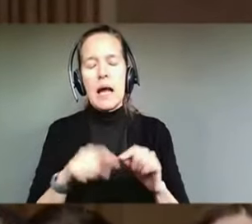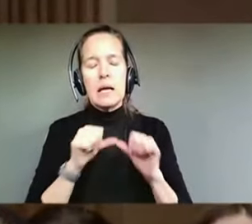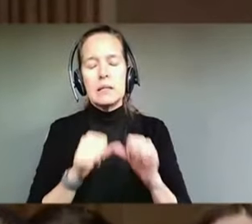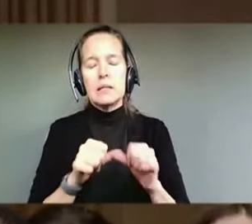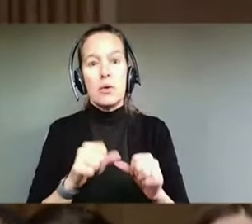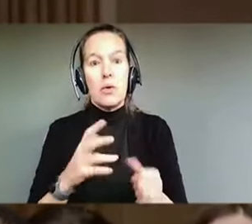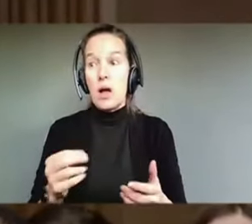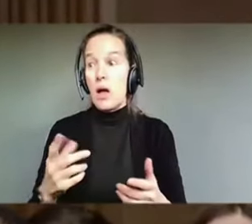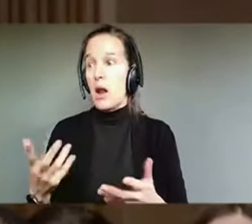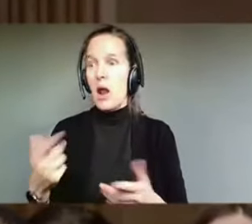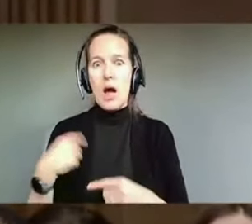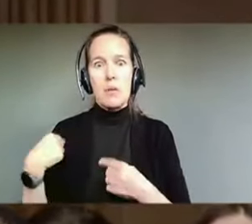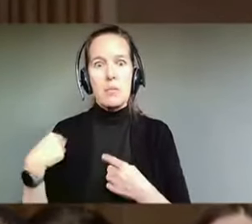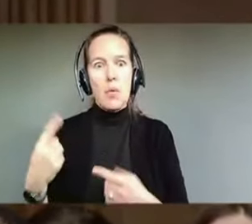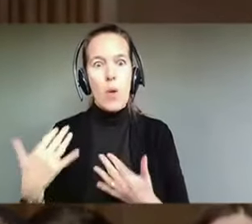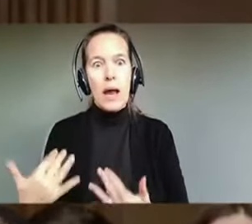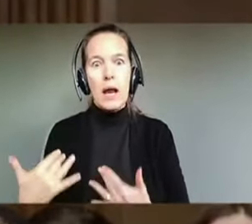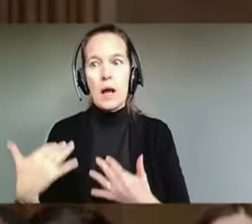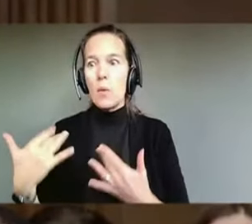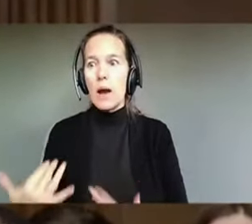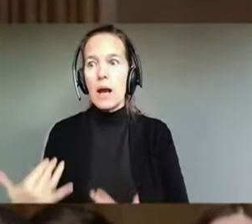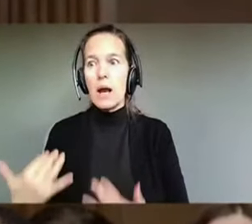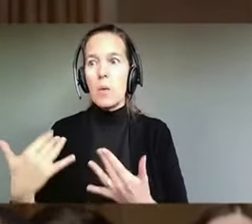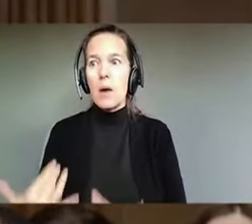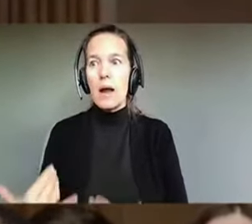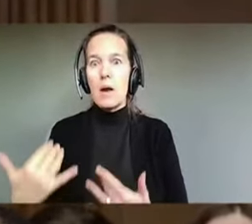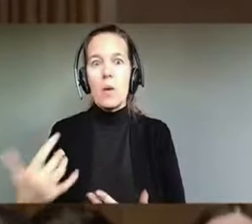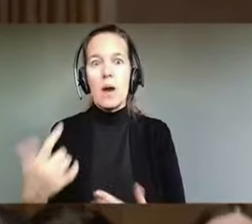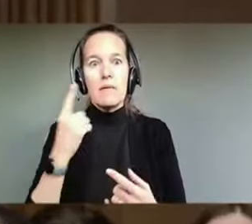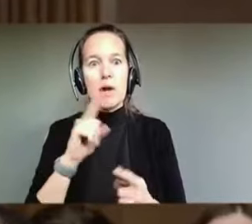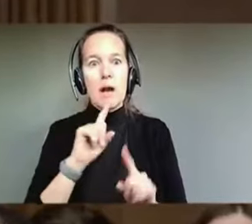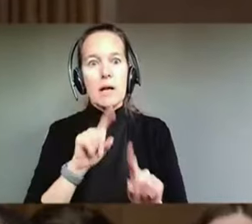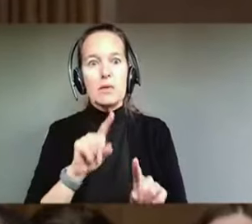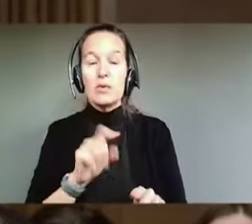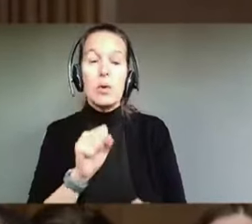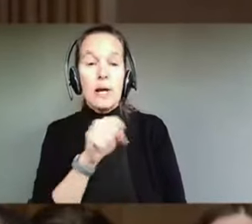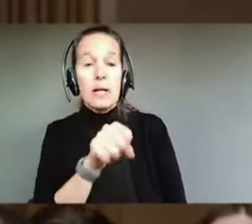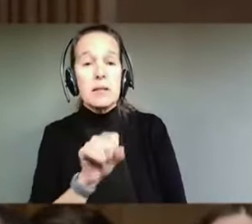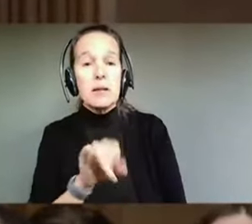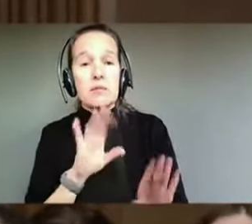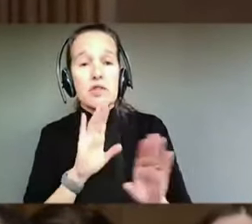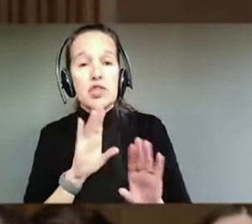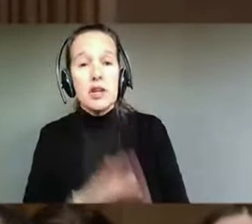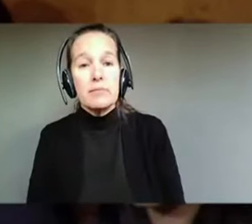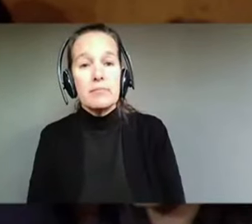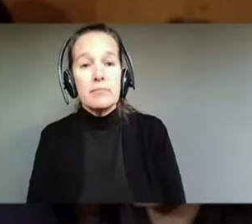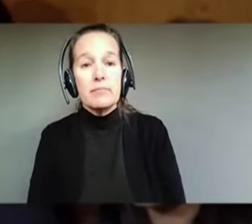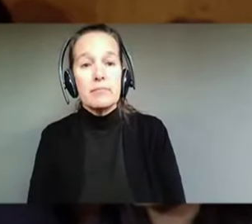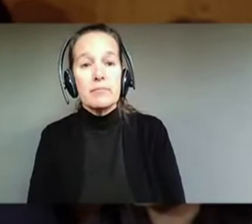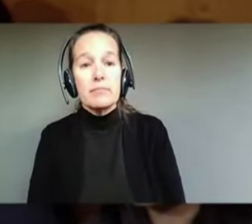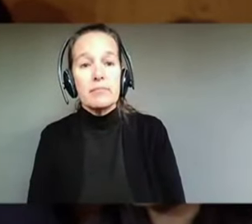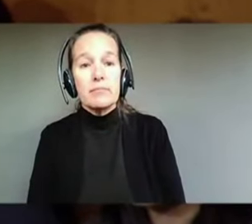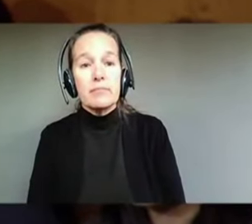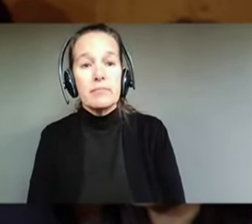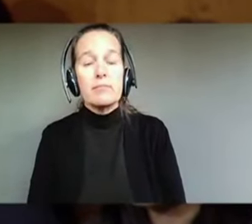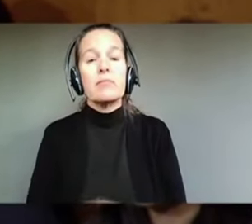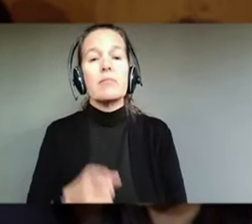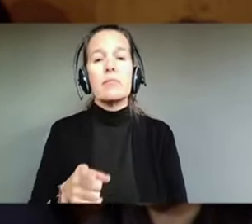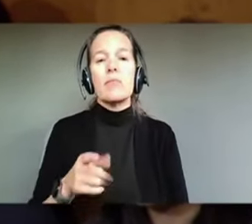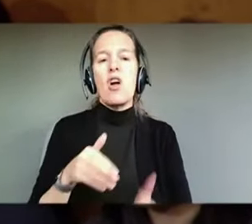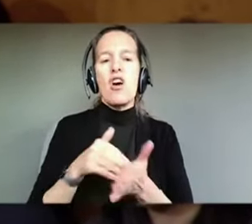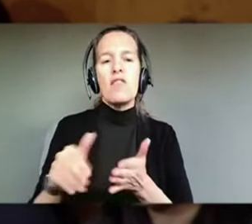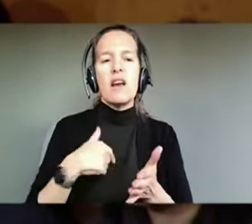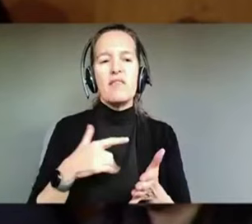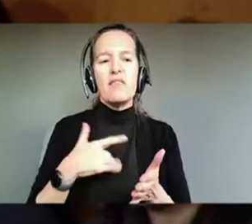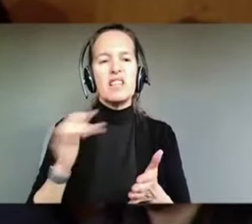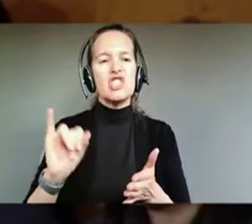I'm waiting to find the answers. So yes, that's very frustrating. Chair Sanders, I often feel that our insurance companies are designed to figure